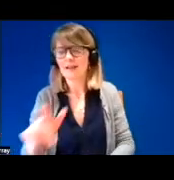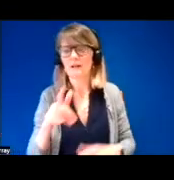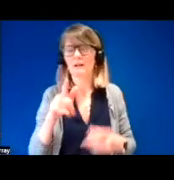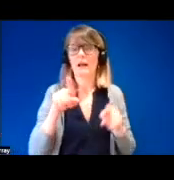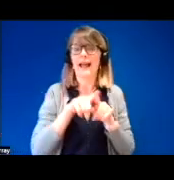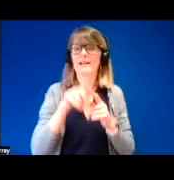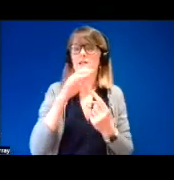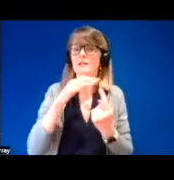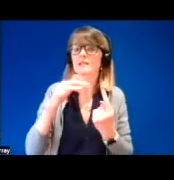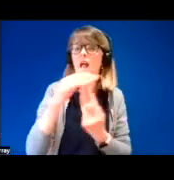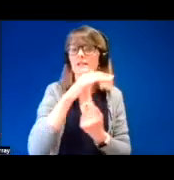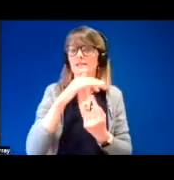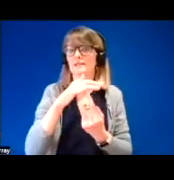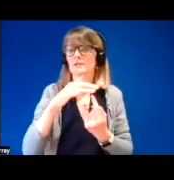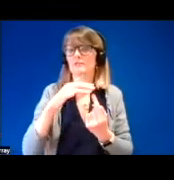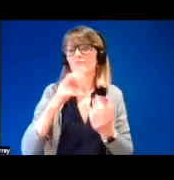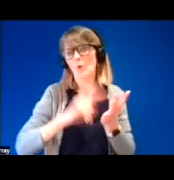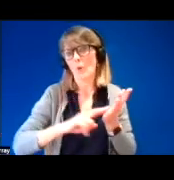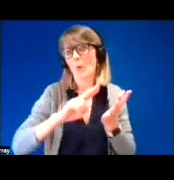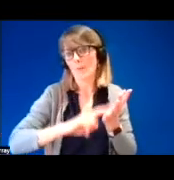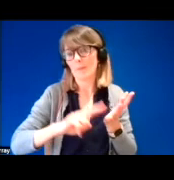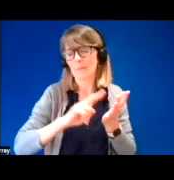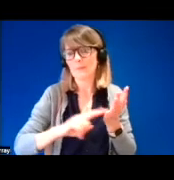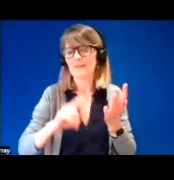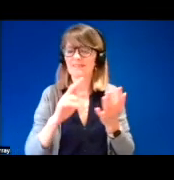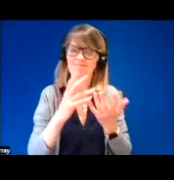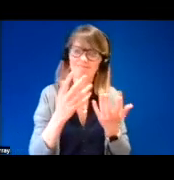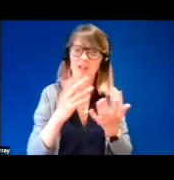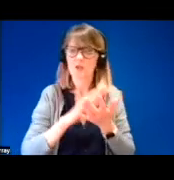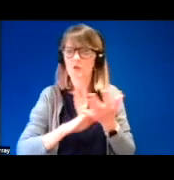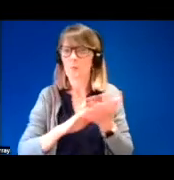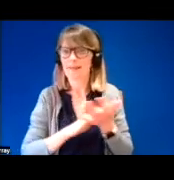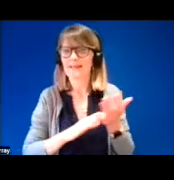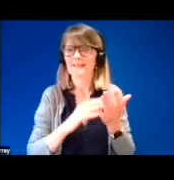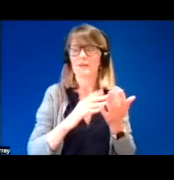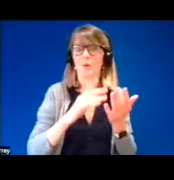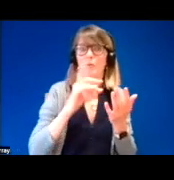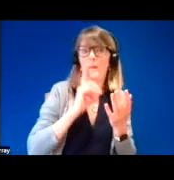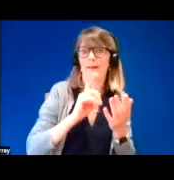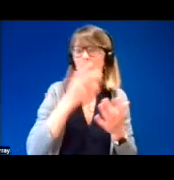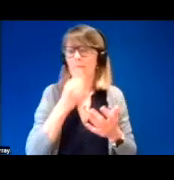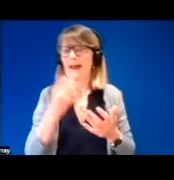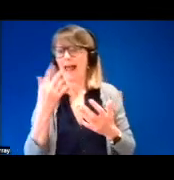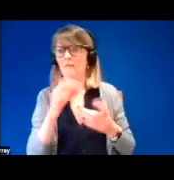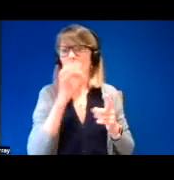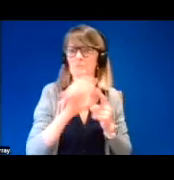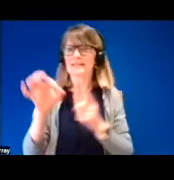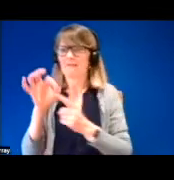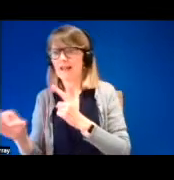societal norms, have led to defined roles for men and women within the